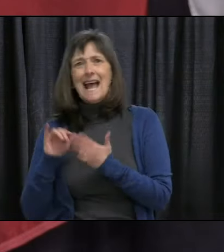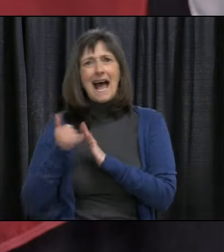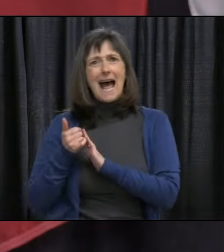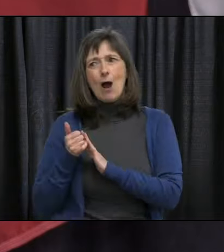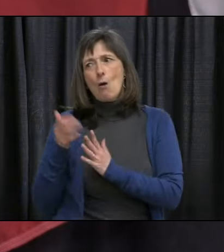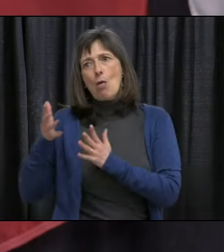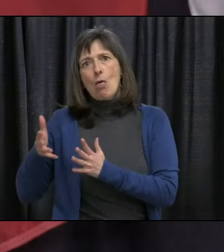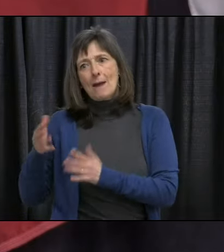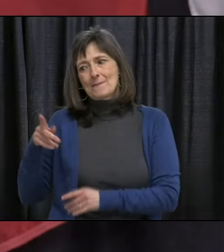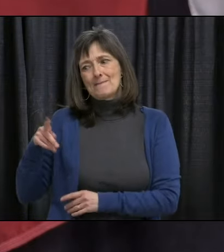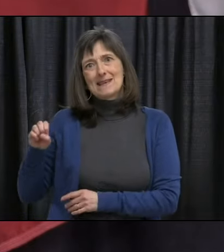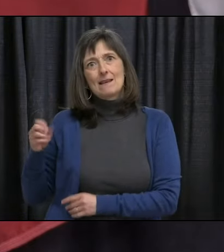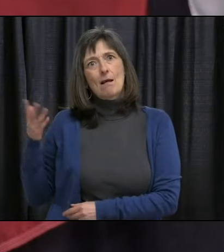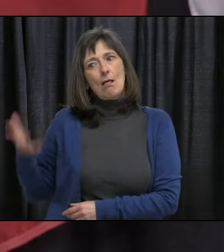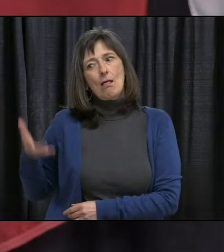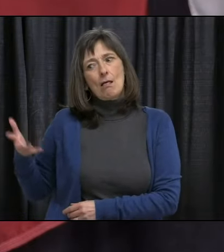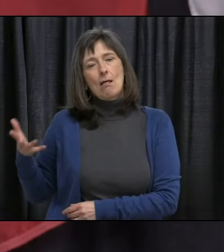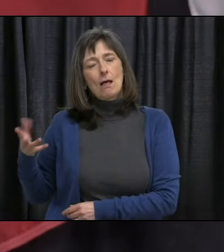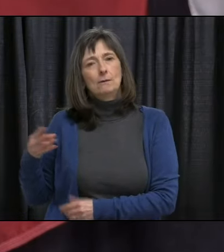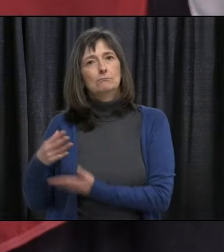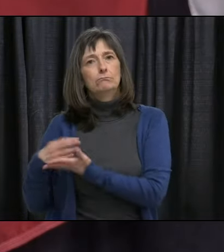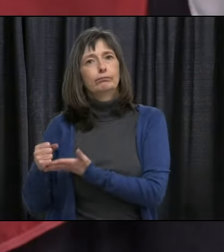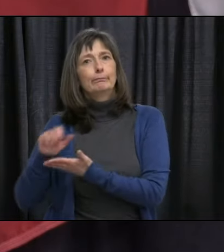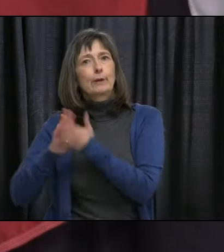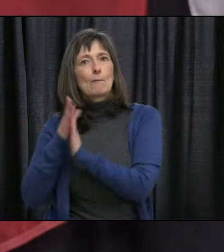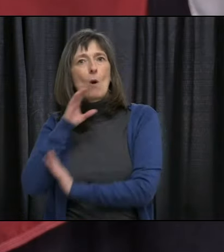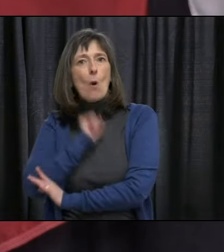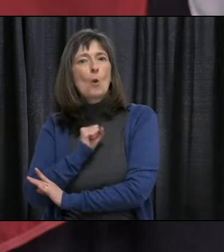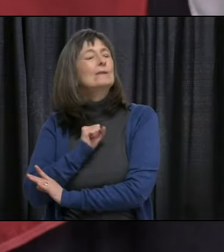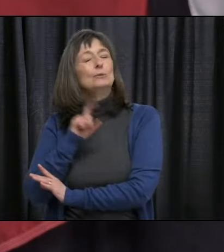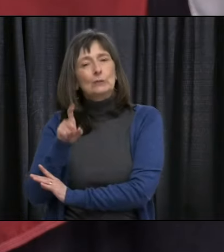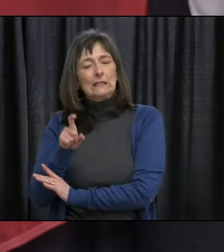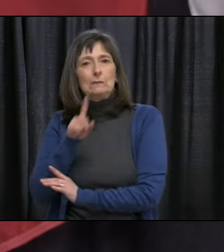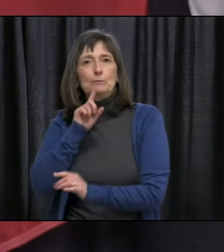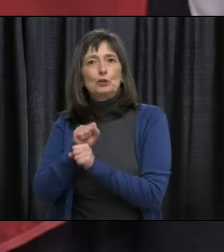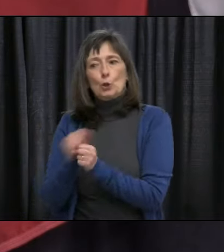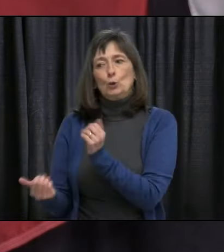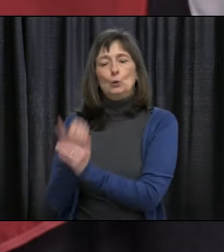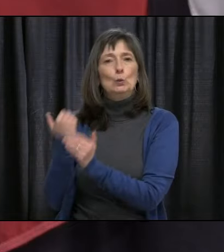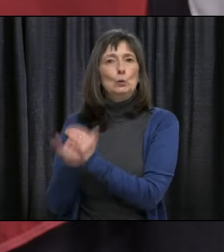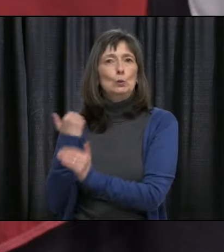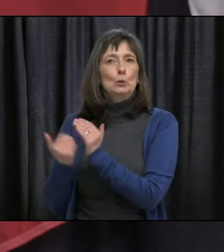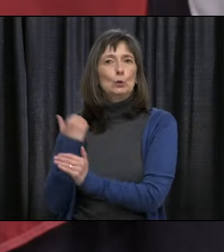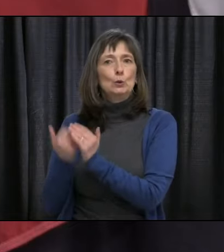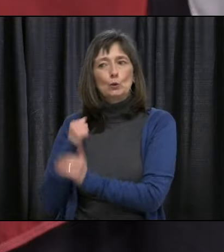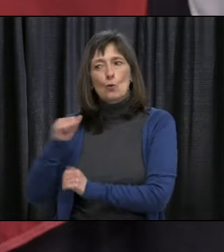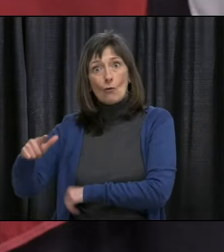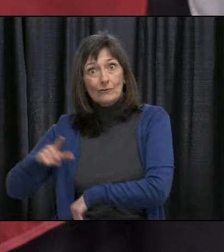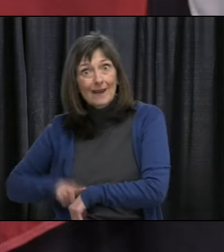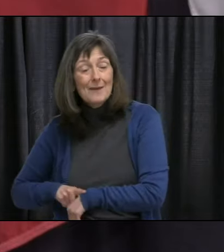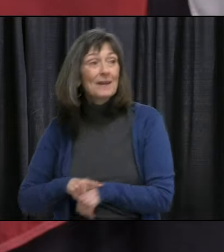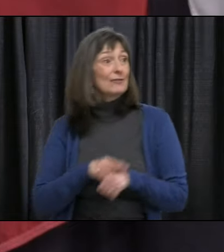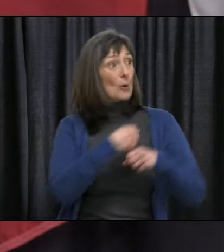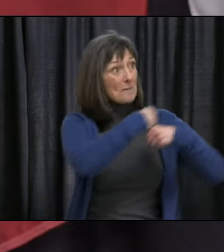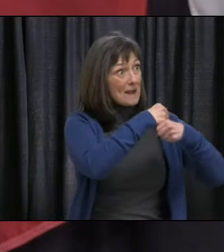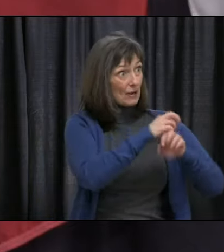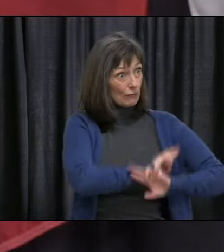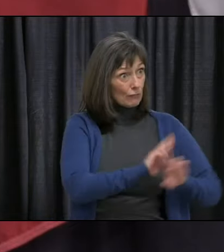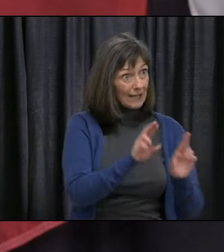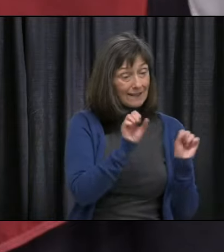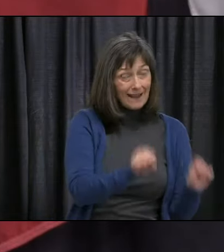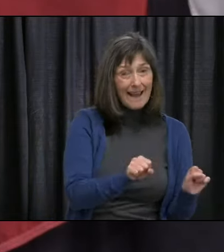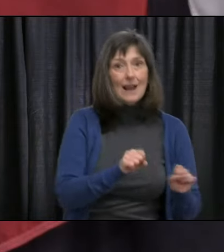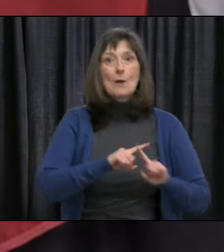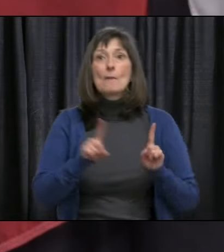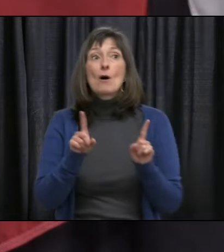was a secure personal protection equipment, and not only just to have the supply necessary, but make sure that we